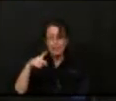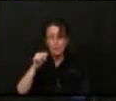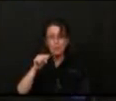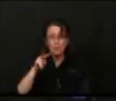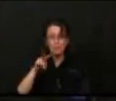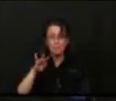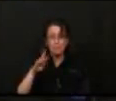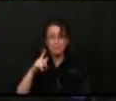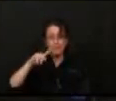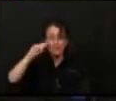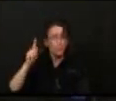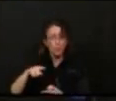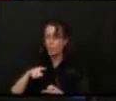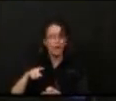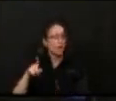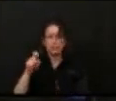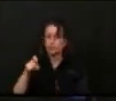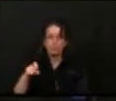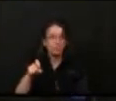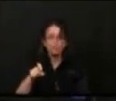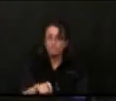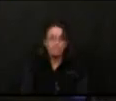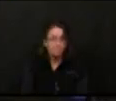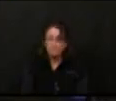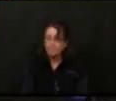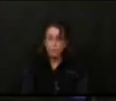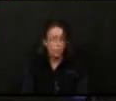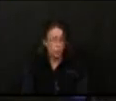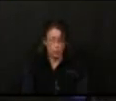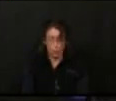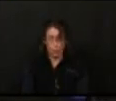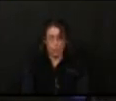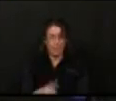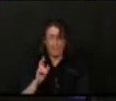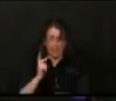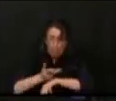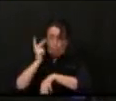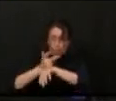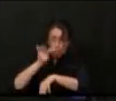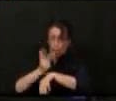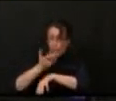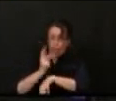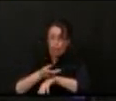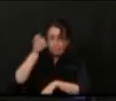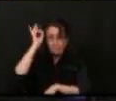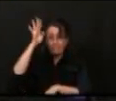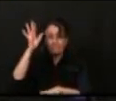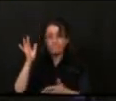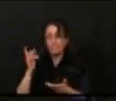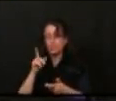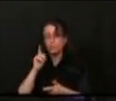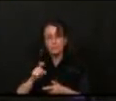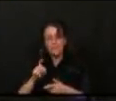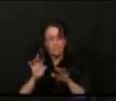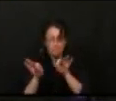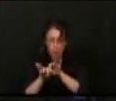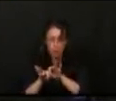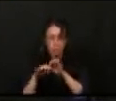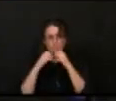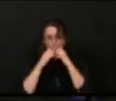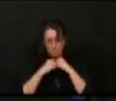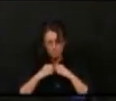from $300,000 to $200,000, because that's a real quality of life issue in order to maintain our roads. And so